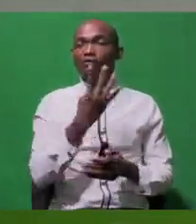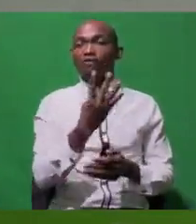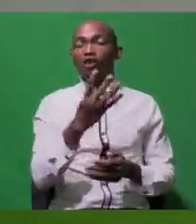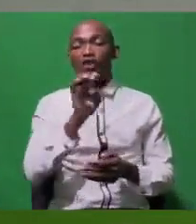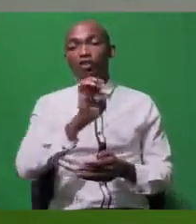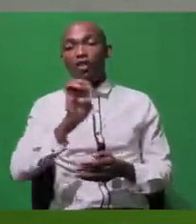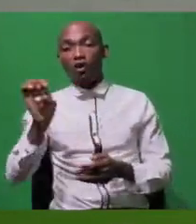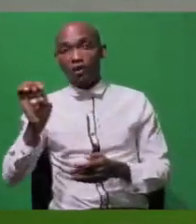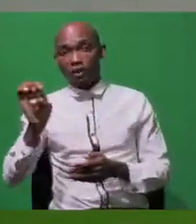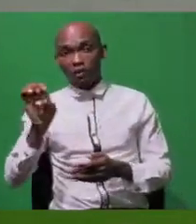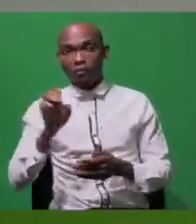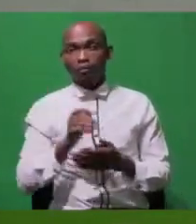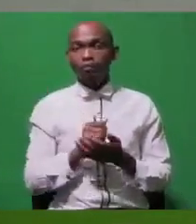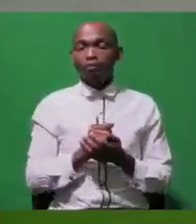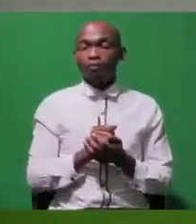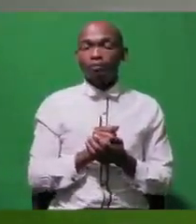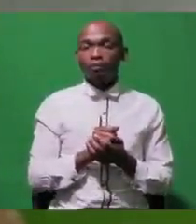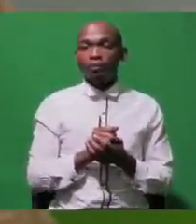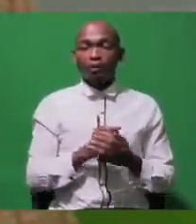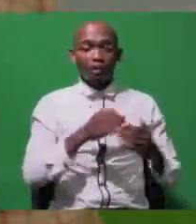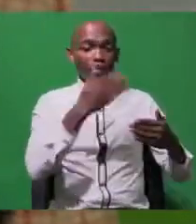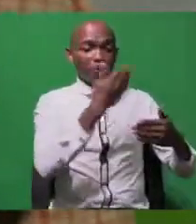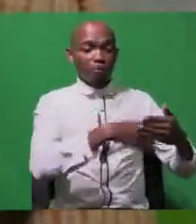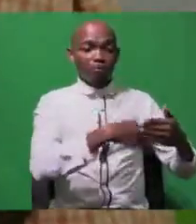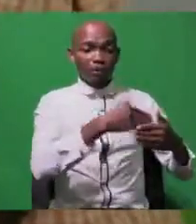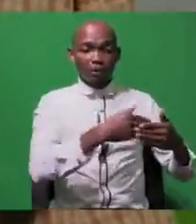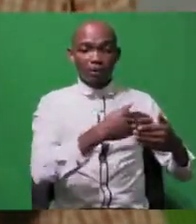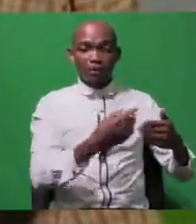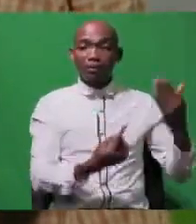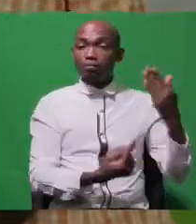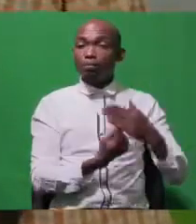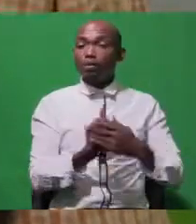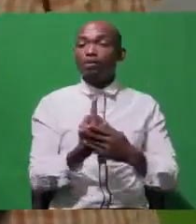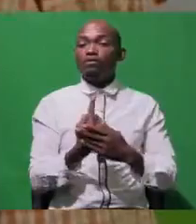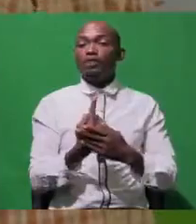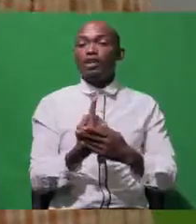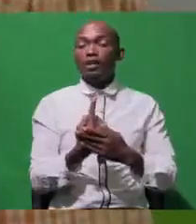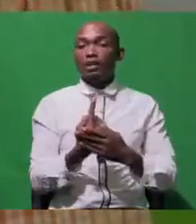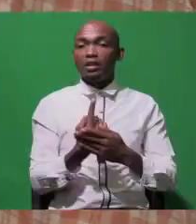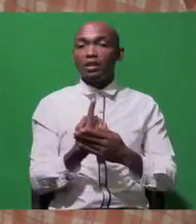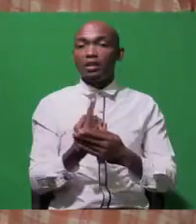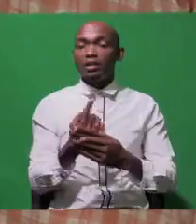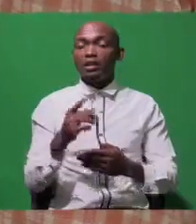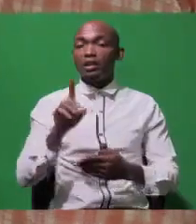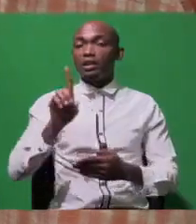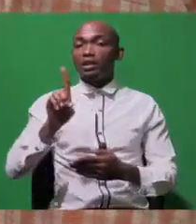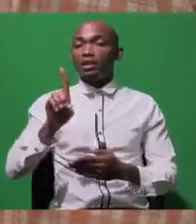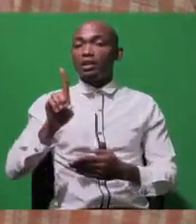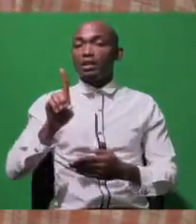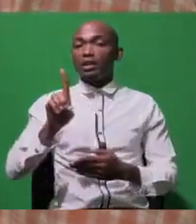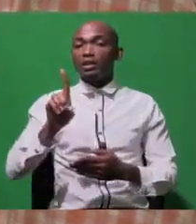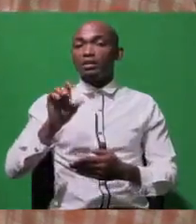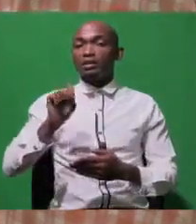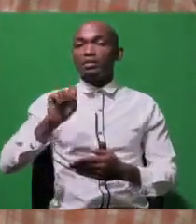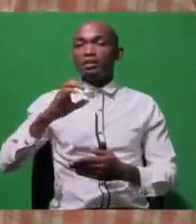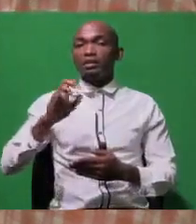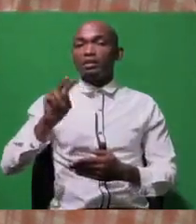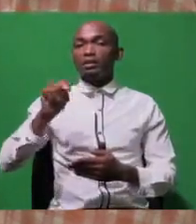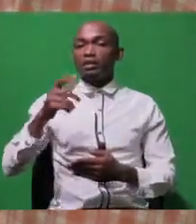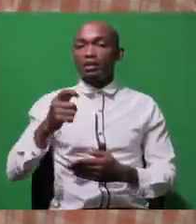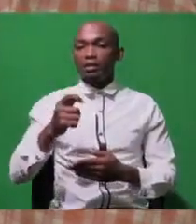4,000. The business provided discount to H. Smile of